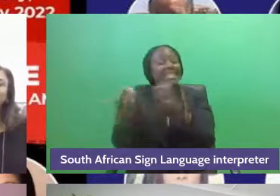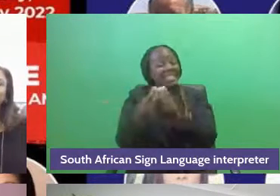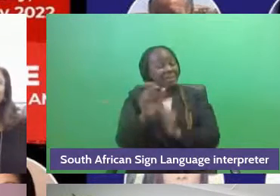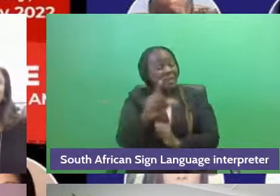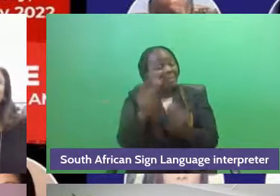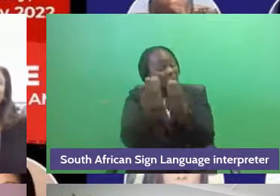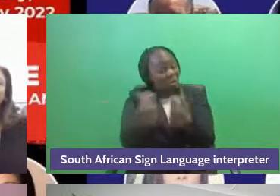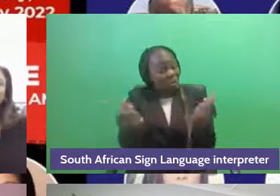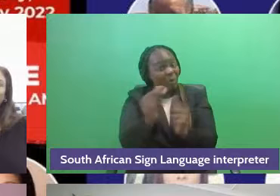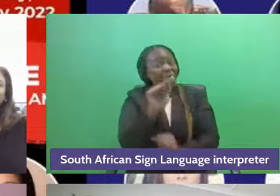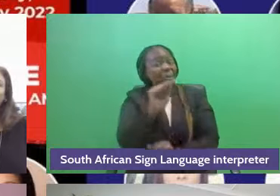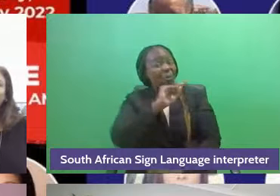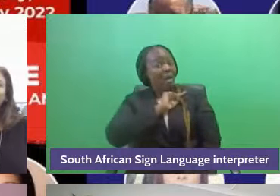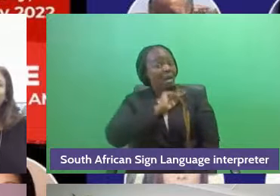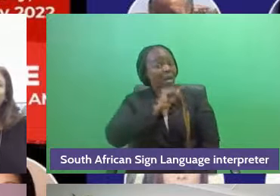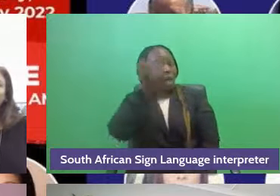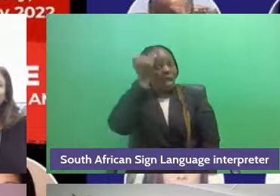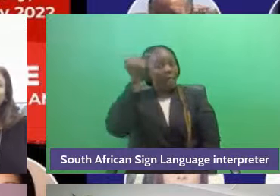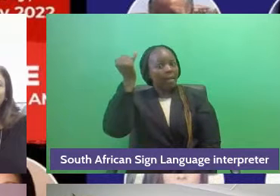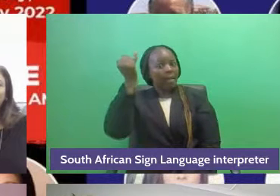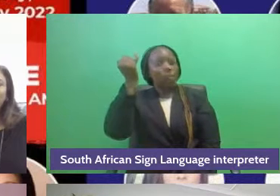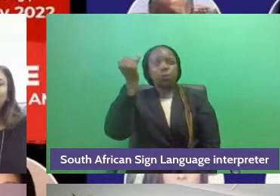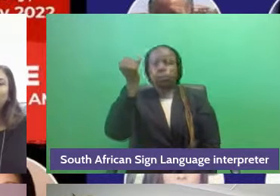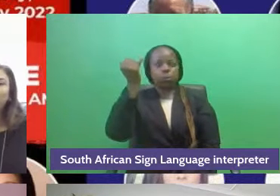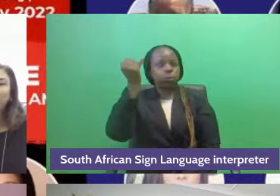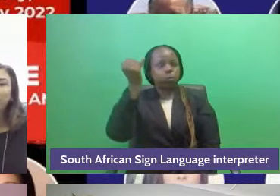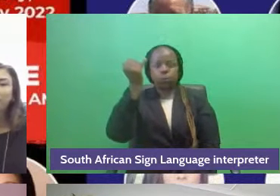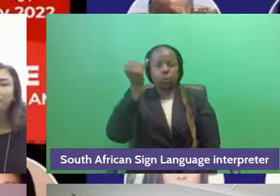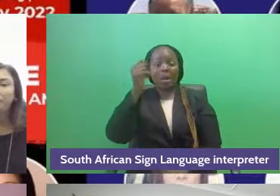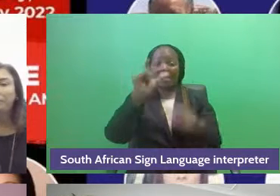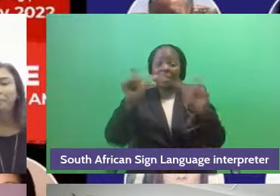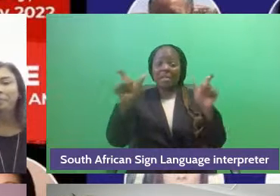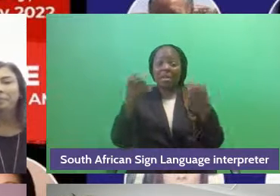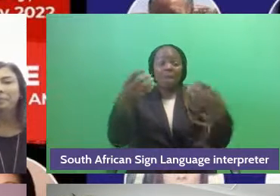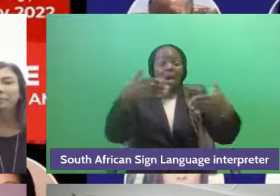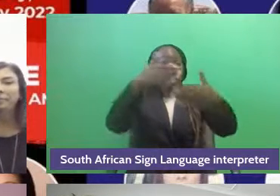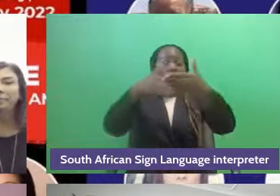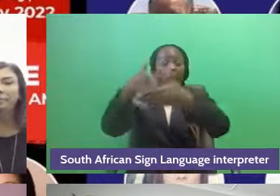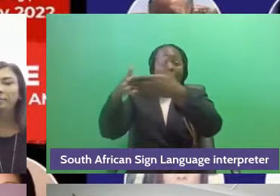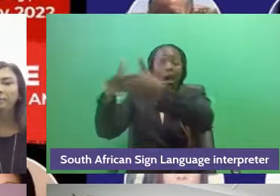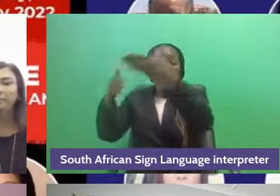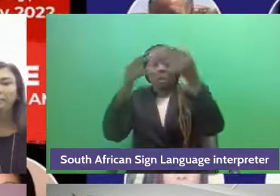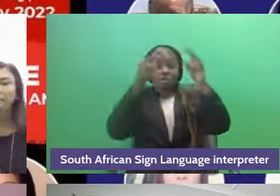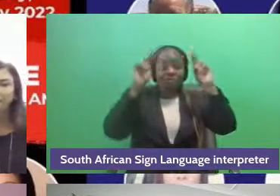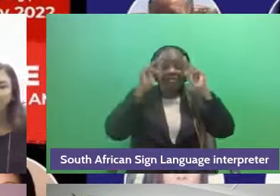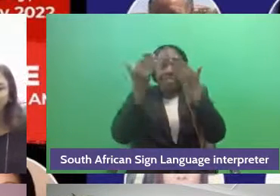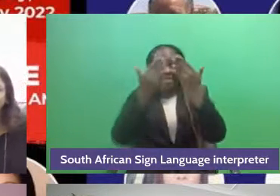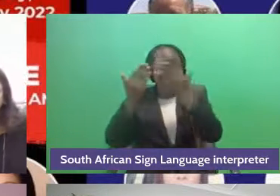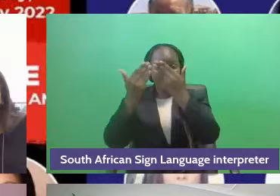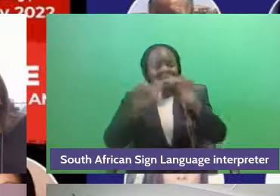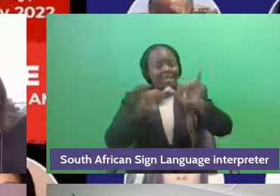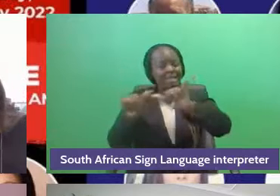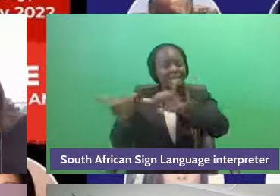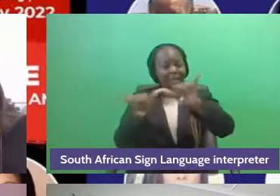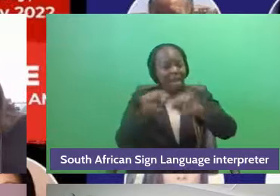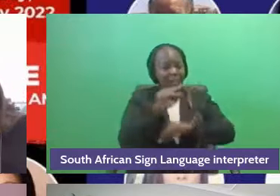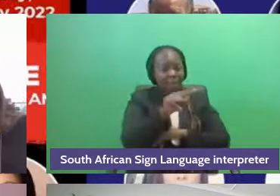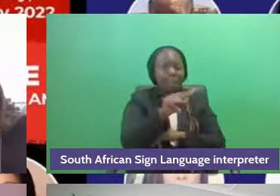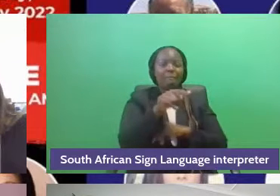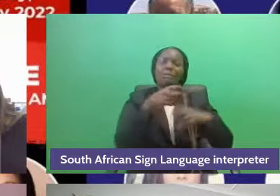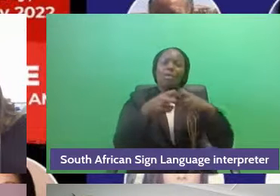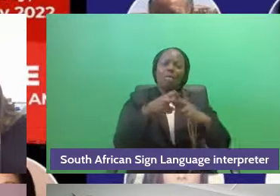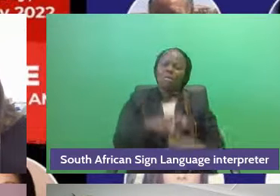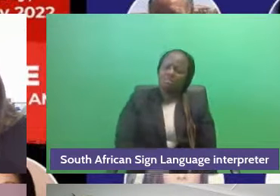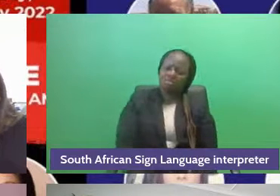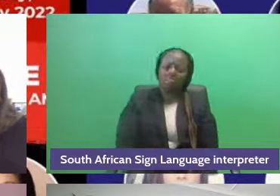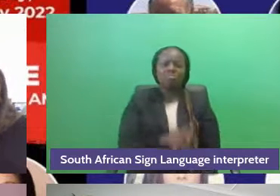because I can only imagine that there's so many more people who are faced with the same barriers and challenges. So thank